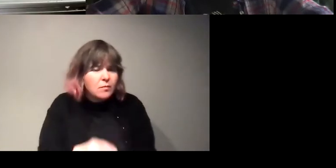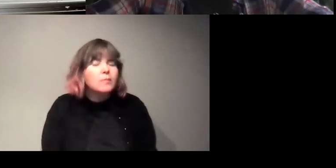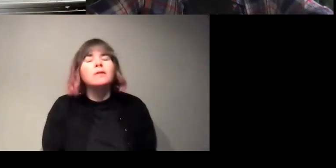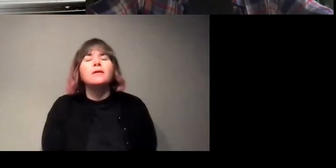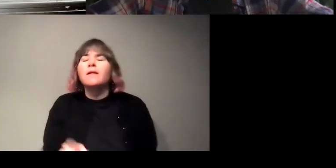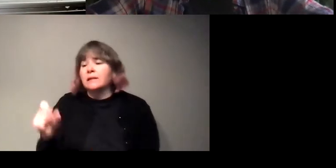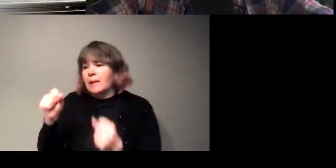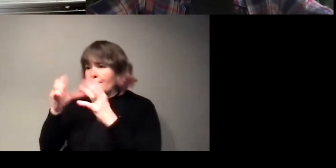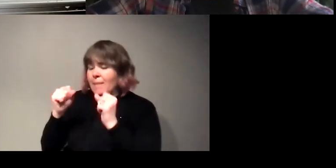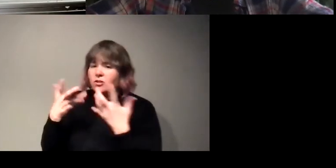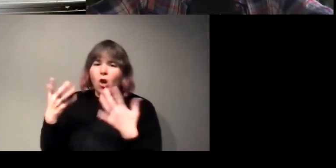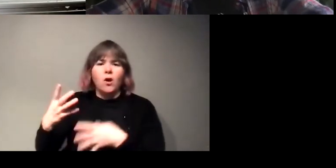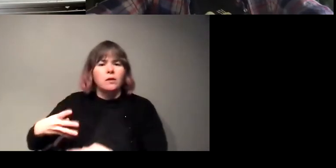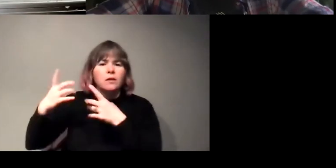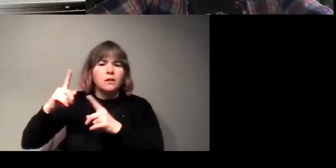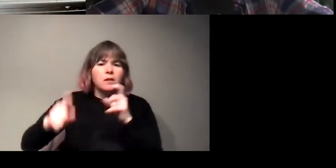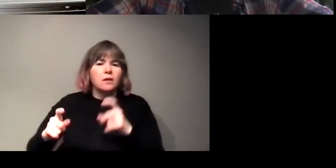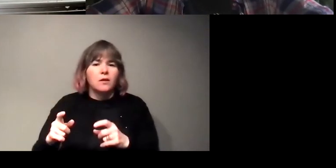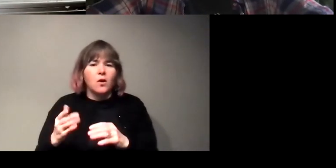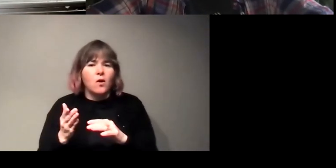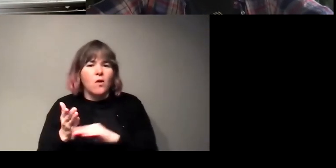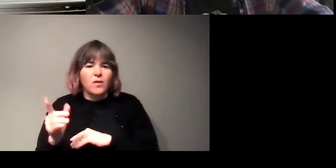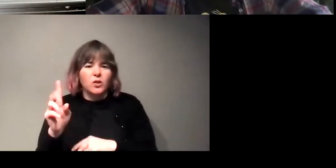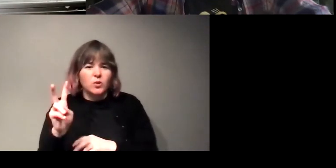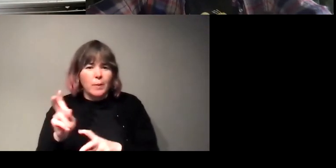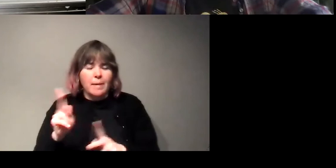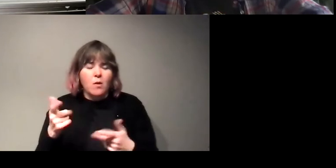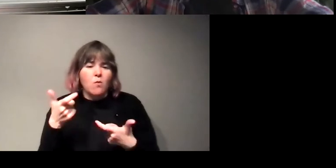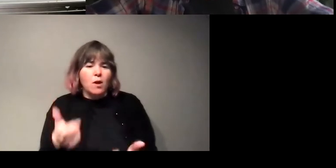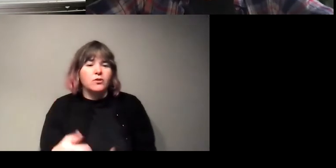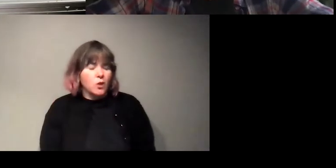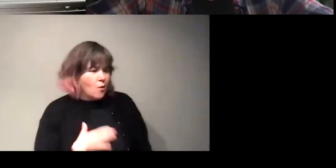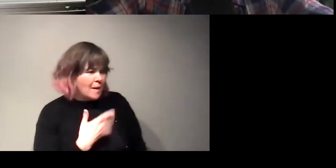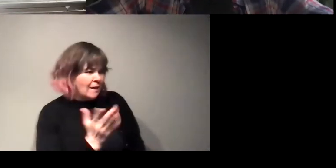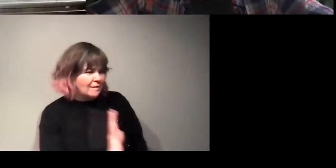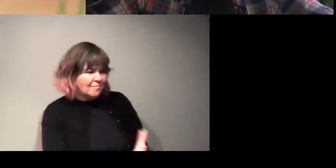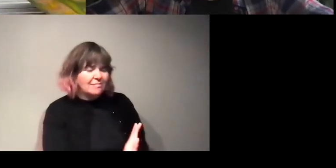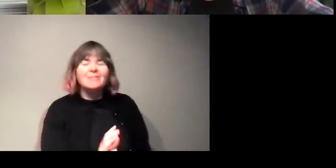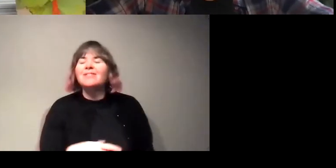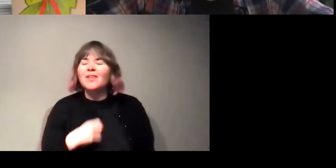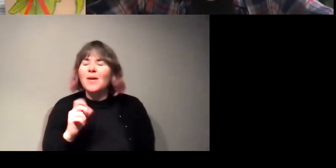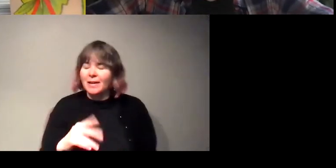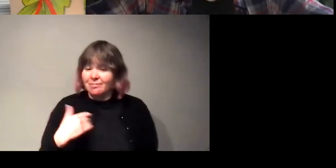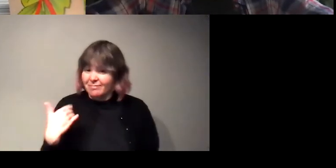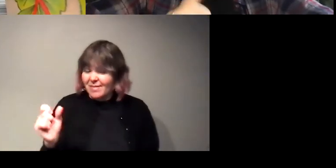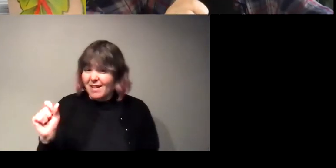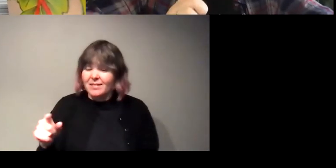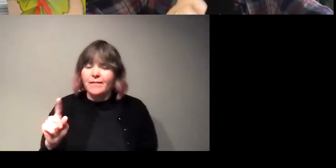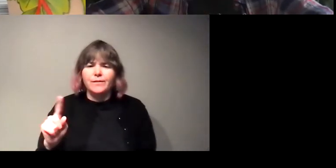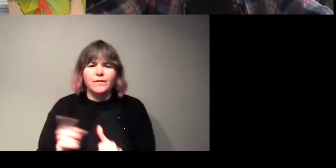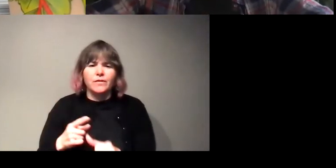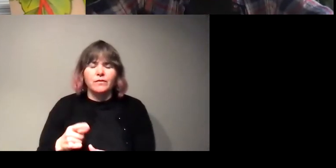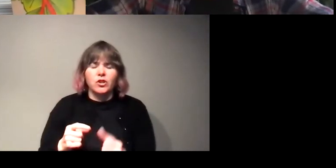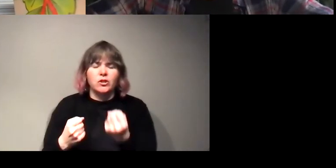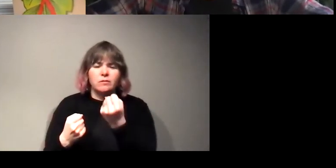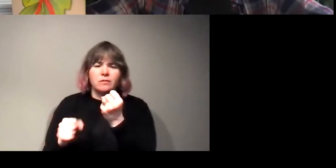a lot of questions already. We have over 200 people here, which is pretty God. Awesome. Okay. So first of all, shout out